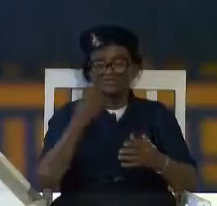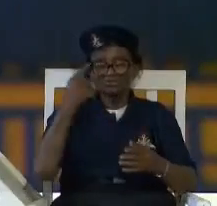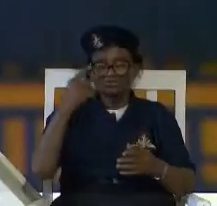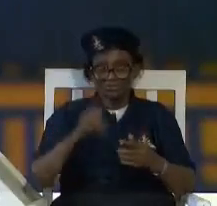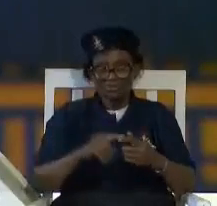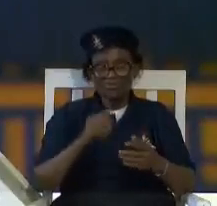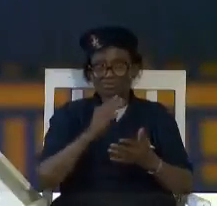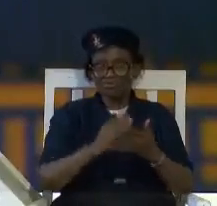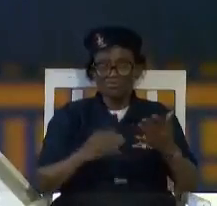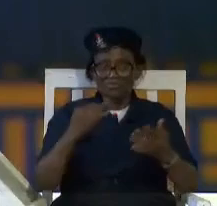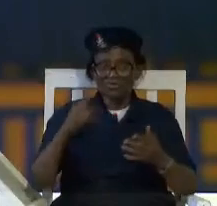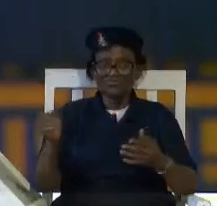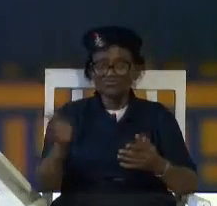But if you ask yourself,